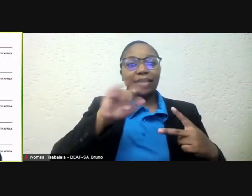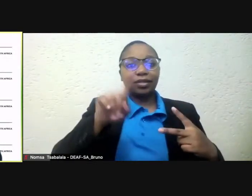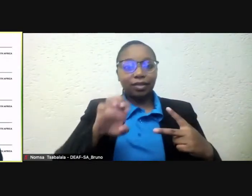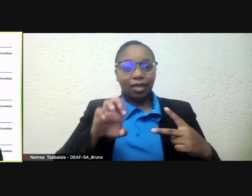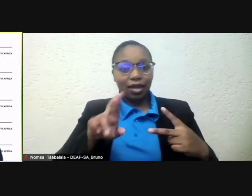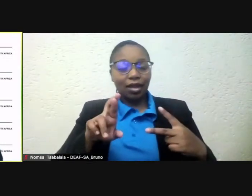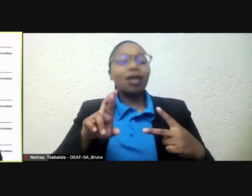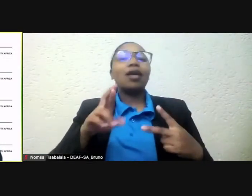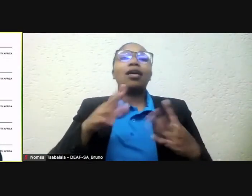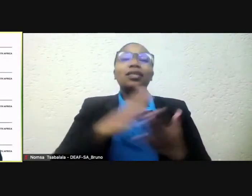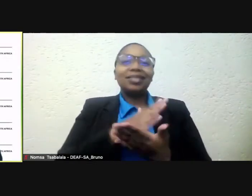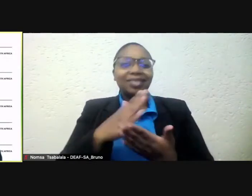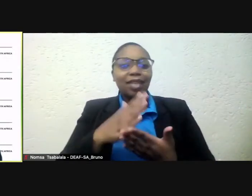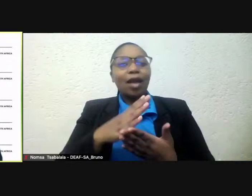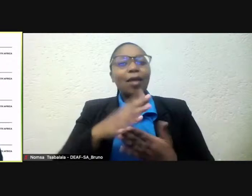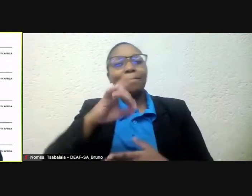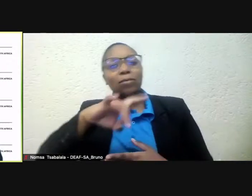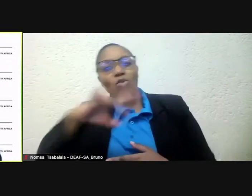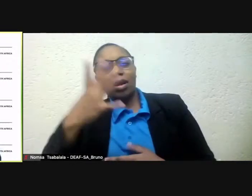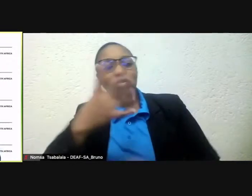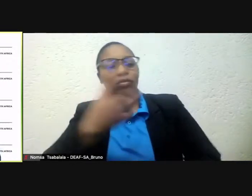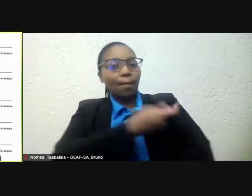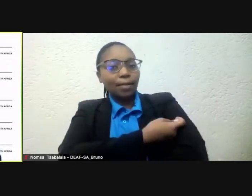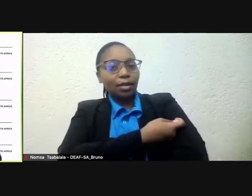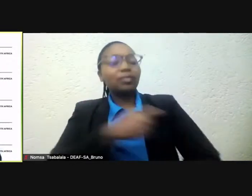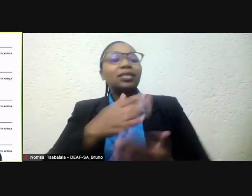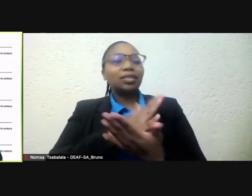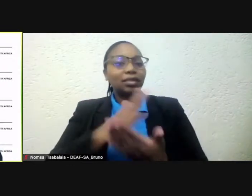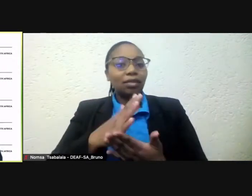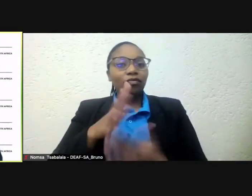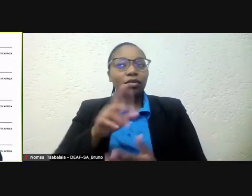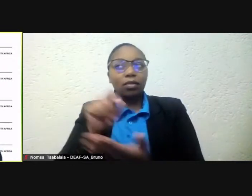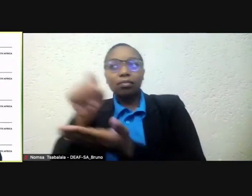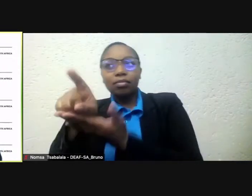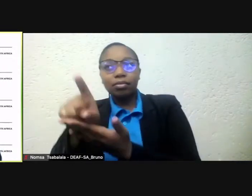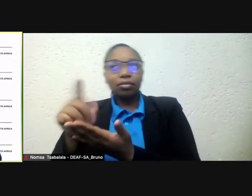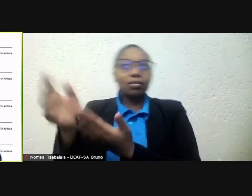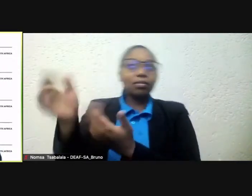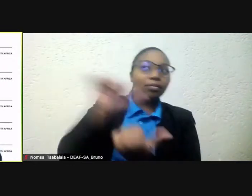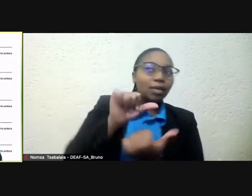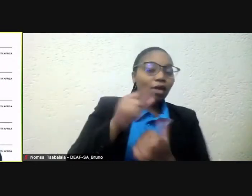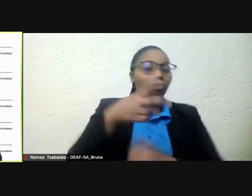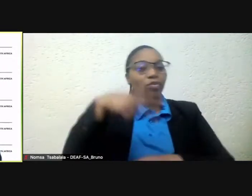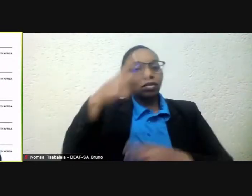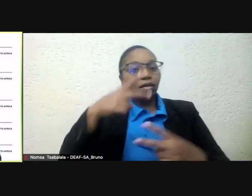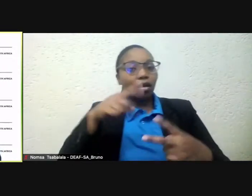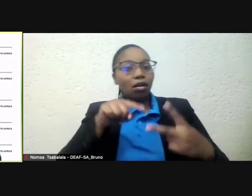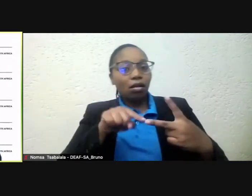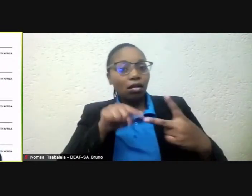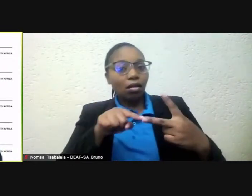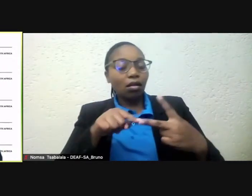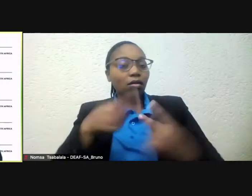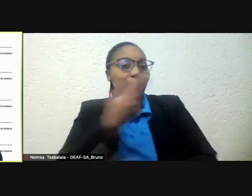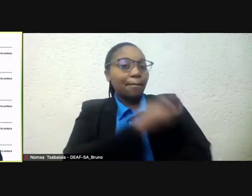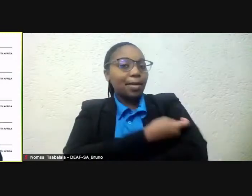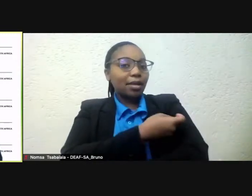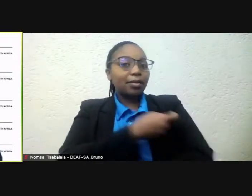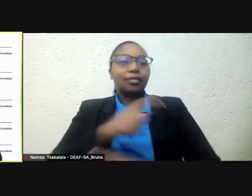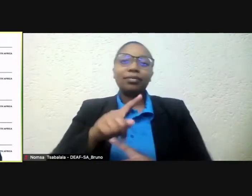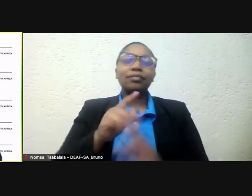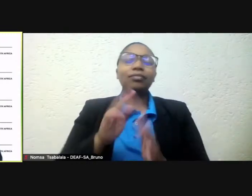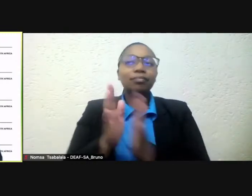though they've long been due for the second dose. We really appeal to them to come forward and